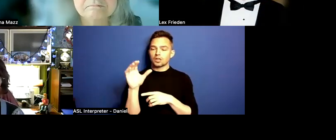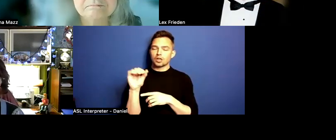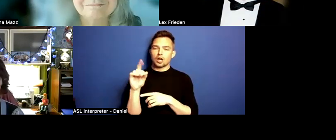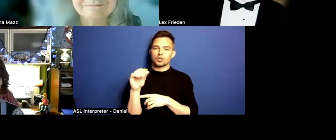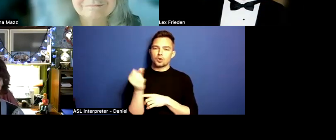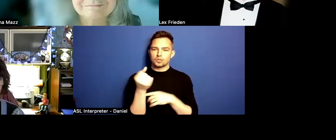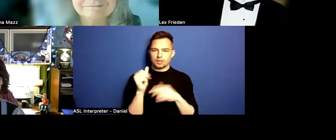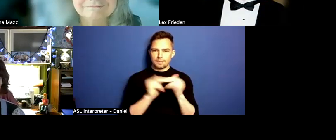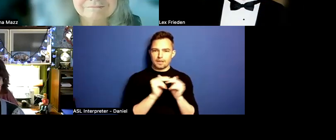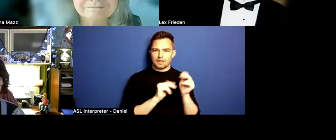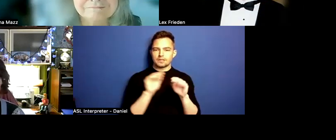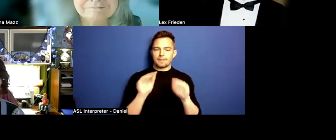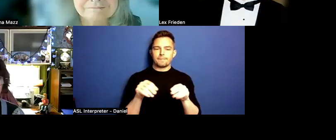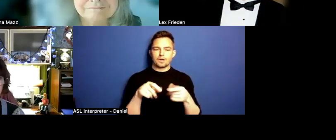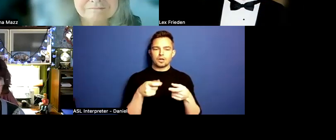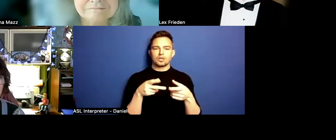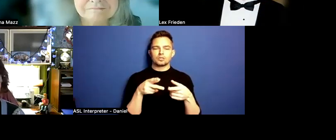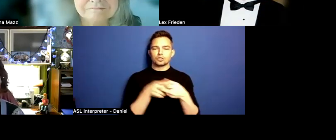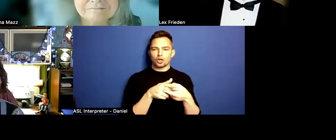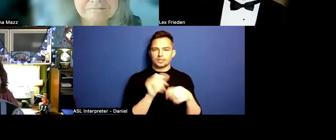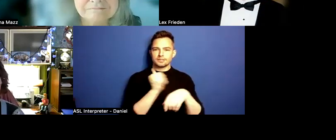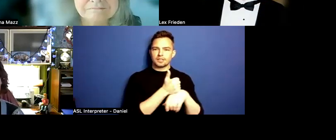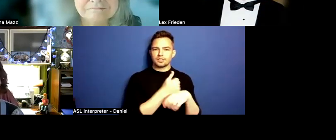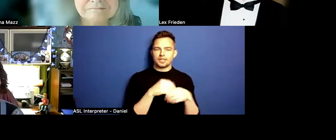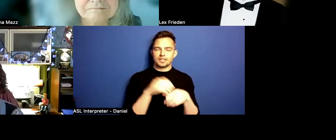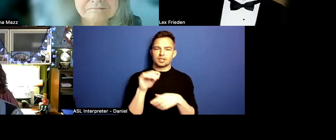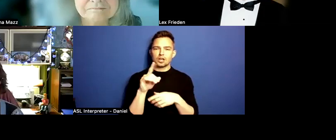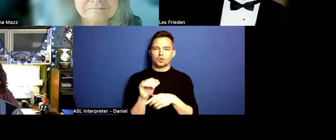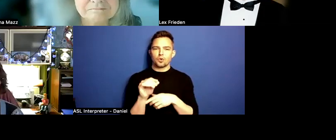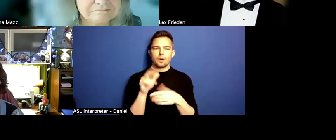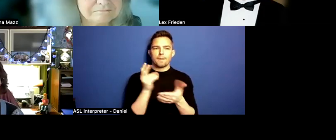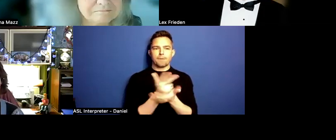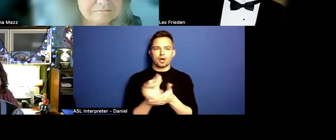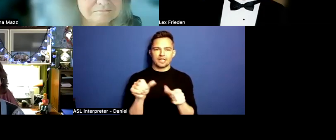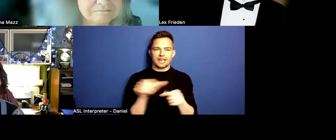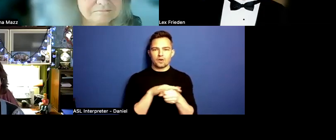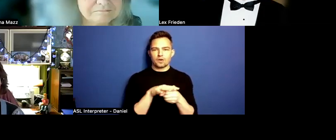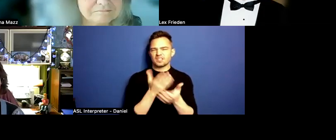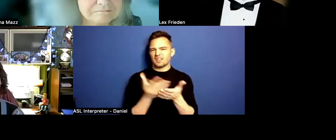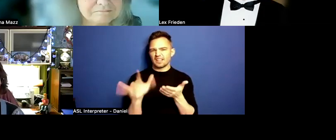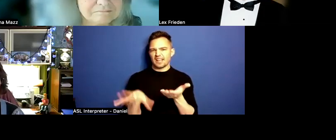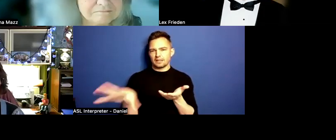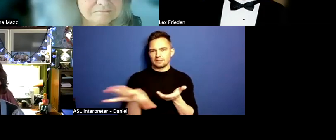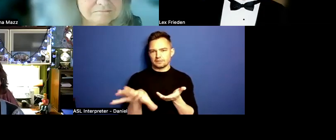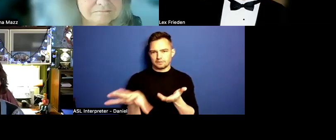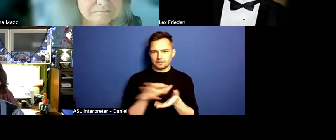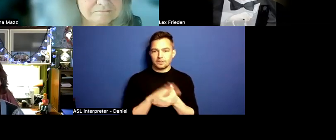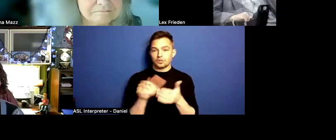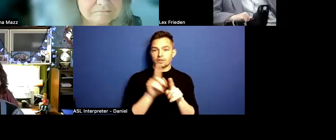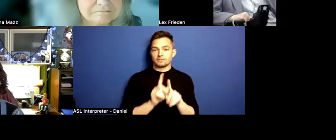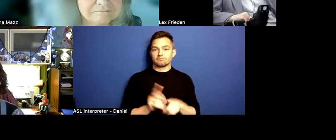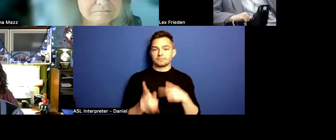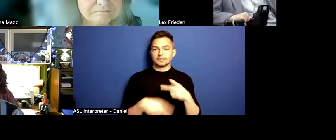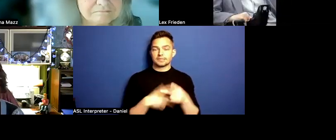into the condo parking lots, and stuff, of that nature, and all of these kinds of